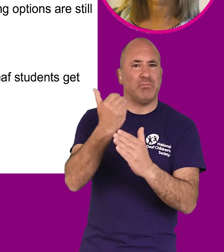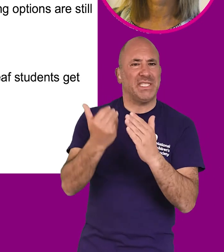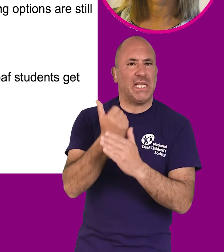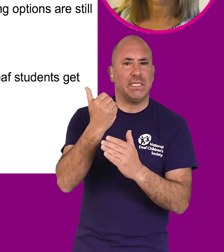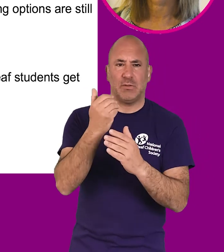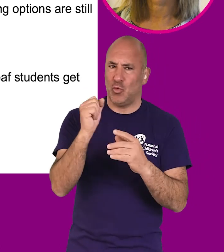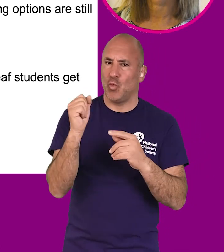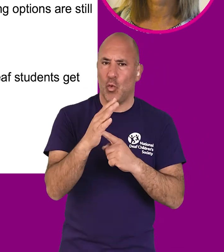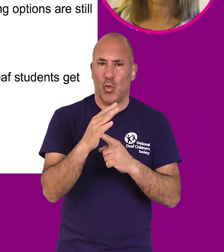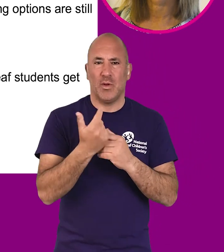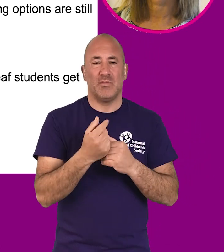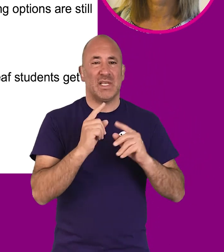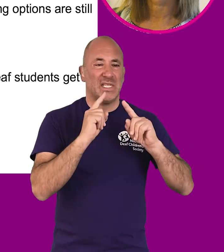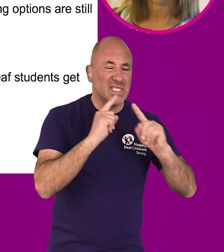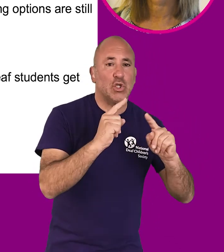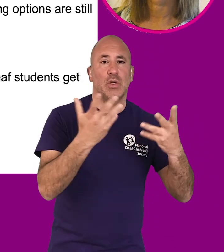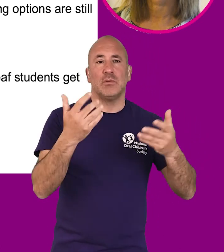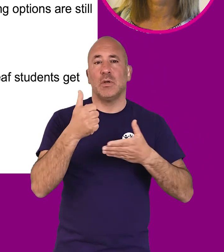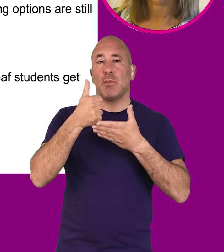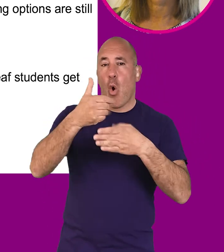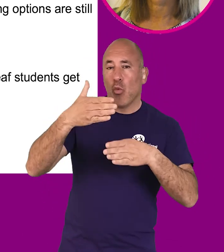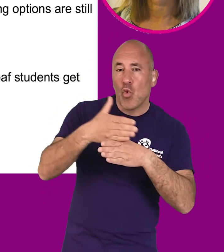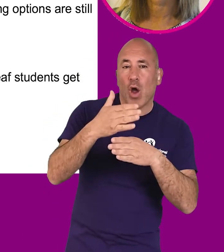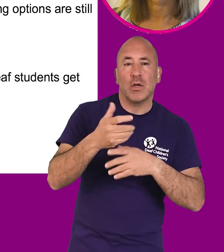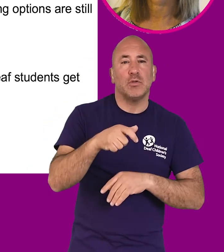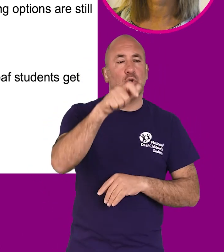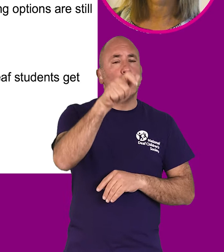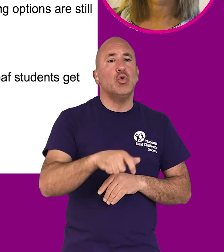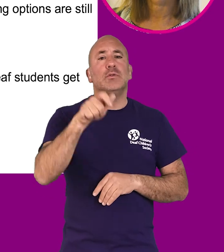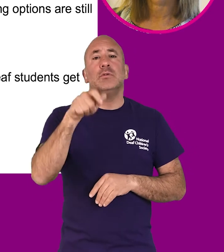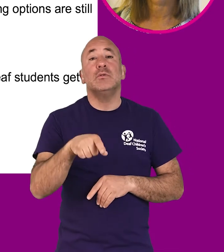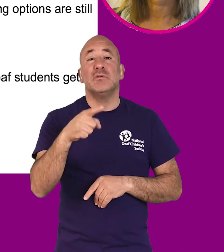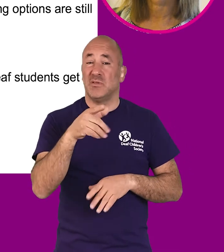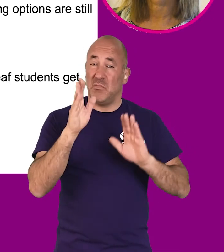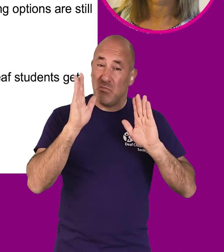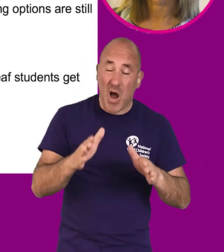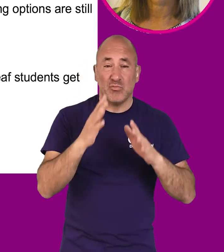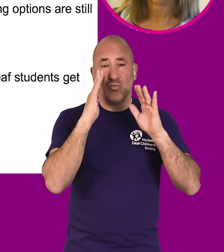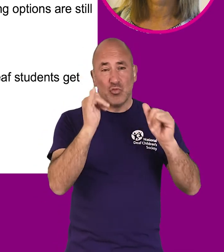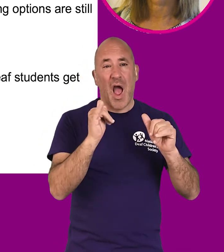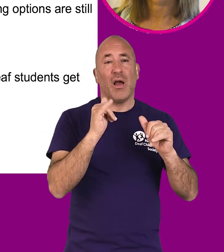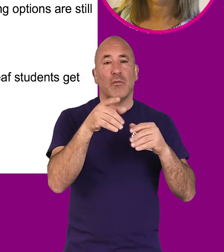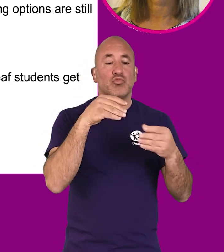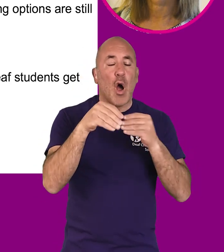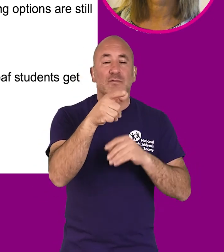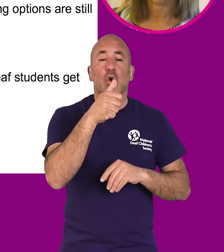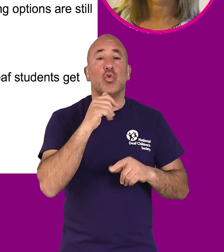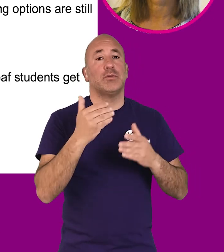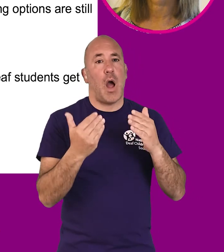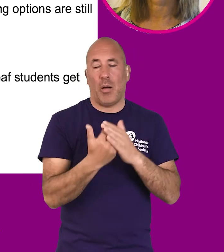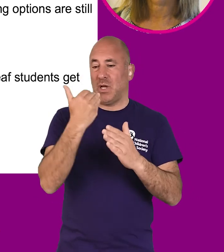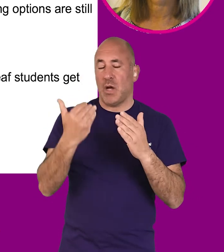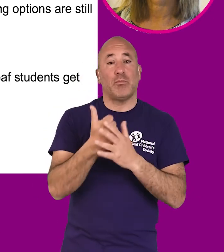the app that you're using or the website that you're using. The teachers, the support workers, the students